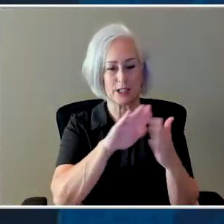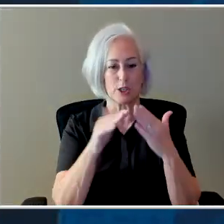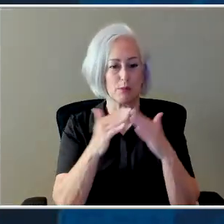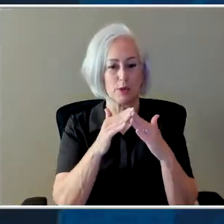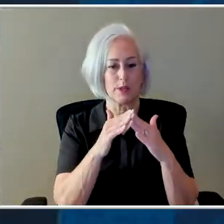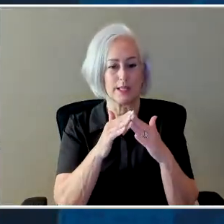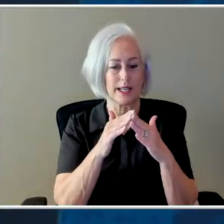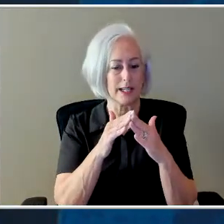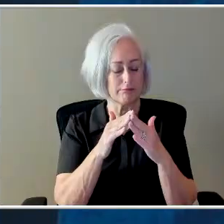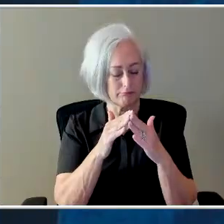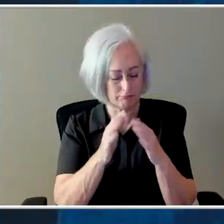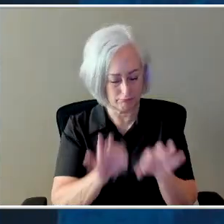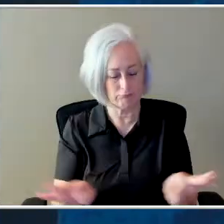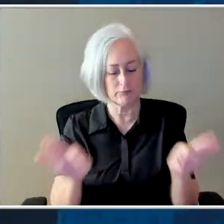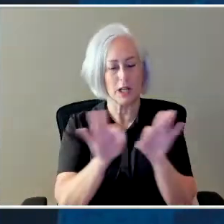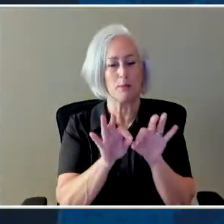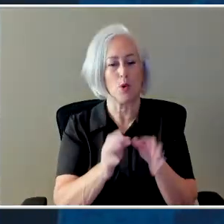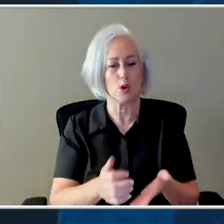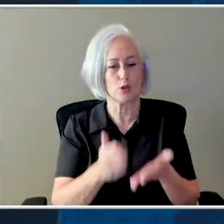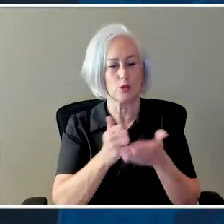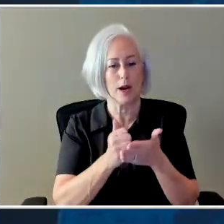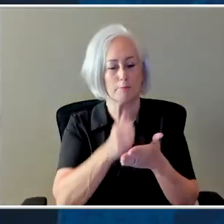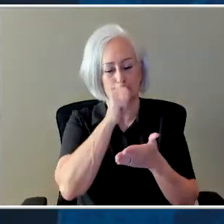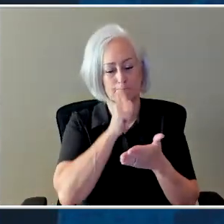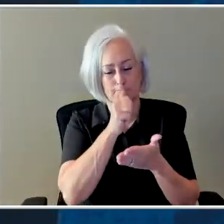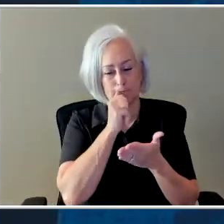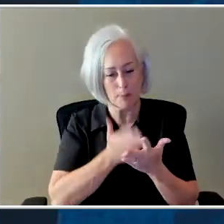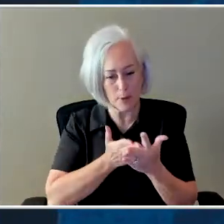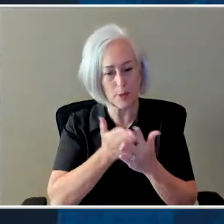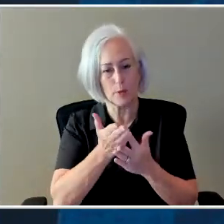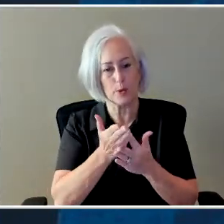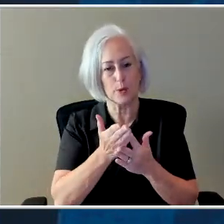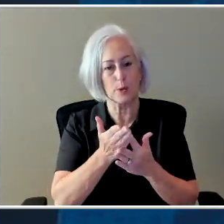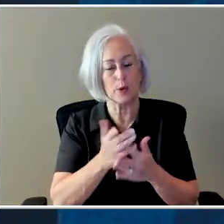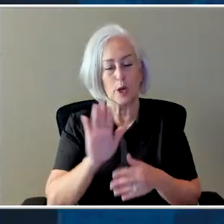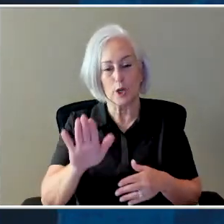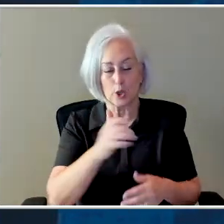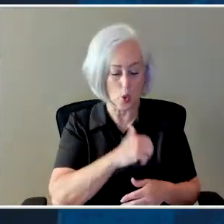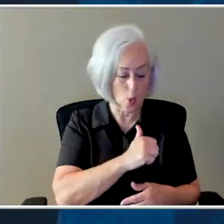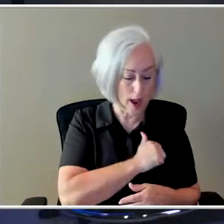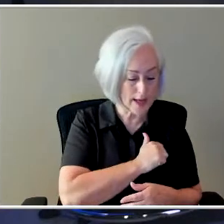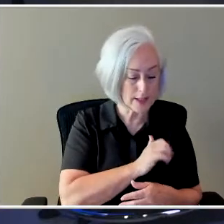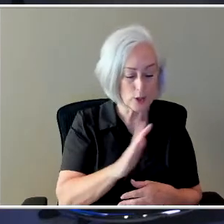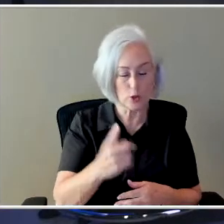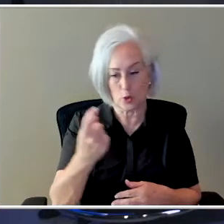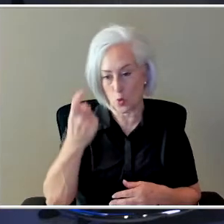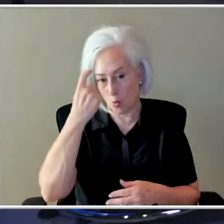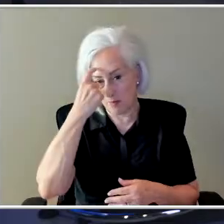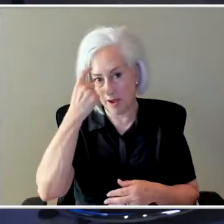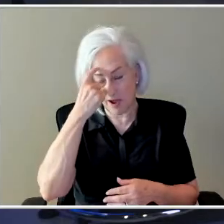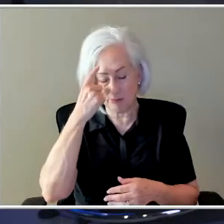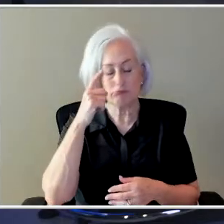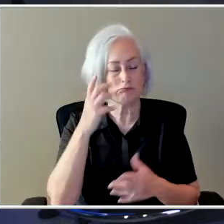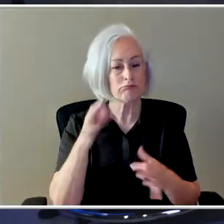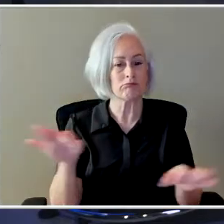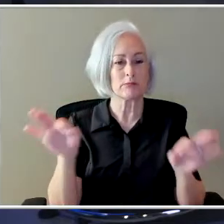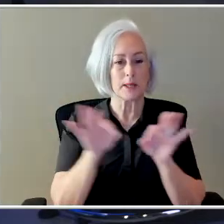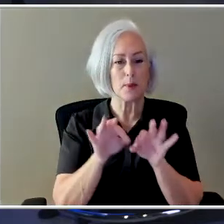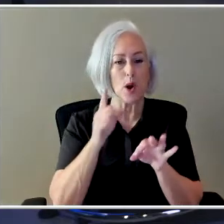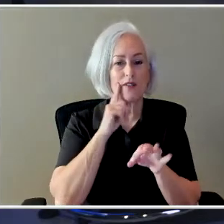get you through this, and just in general, your attitude and how your mind was doing. Like, that's really, really important for people to get through these